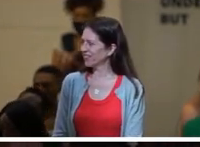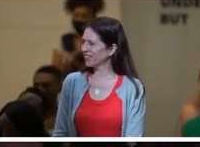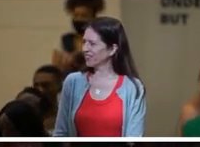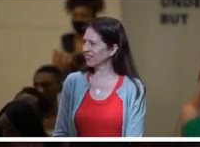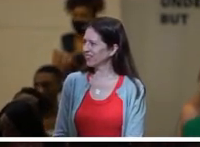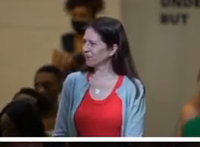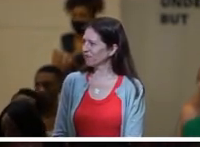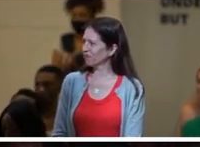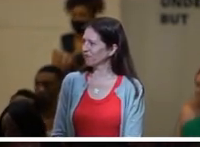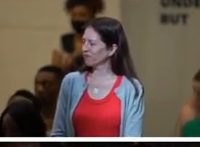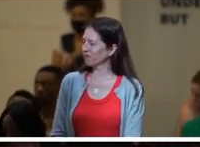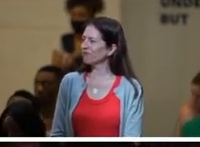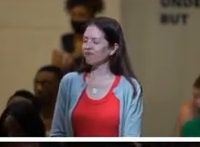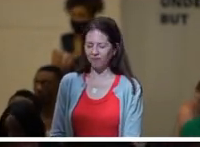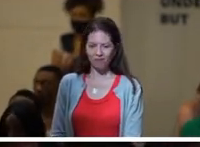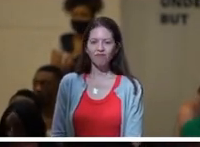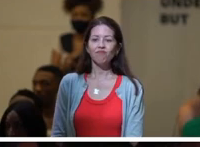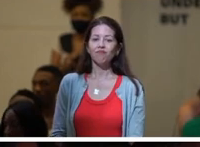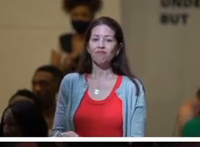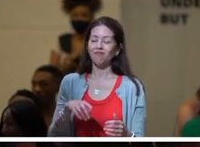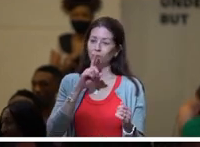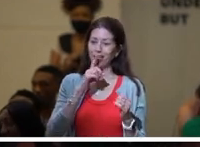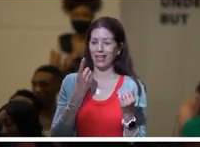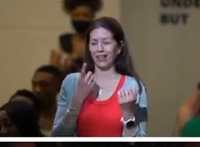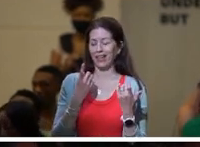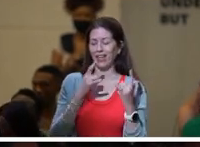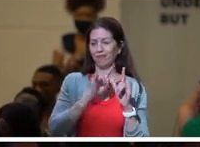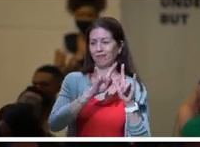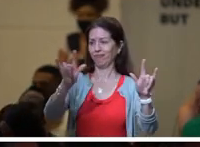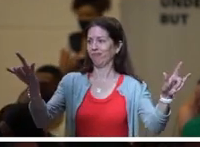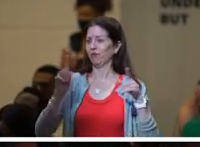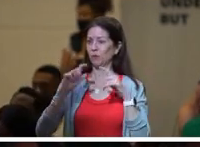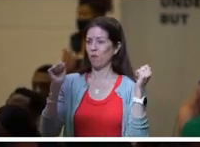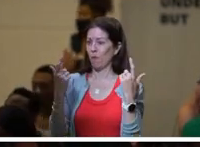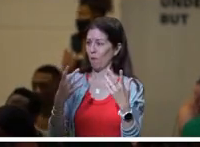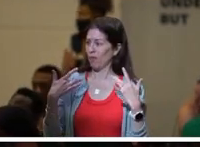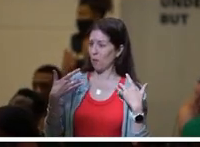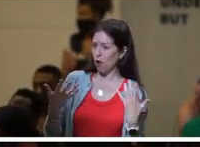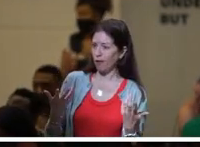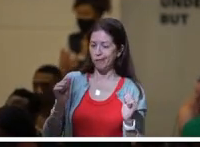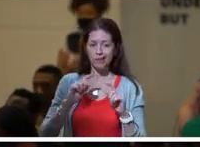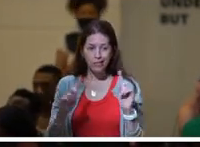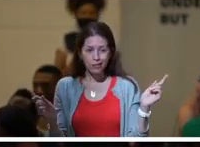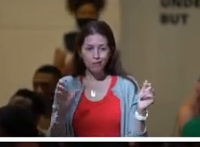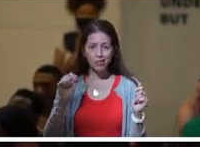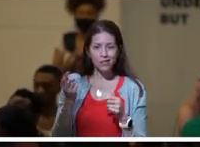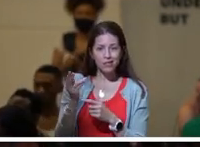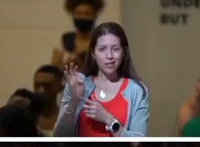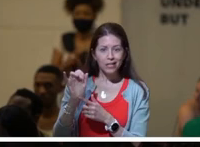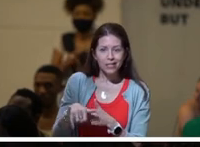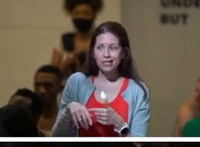So I want y'all to really show some love to all of these models from all walks of life, different ethnicities, shades,